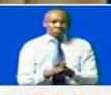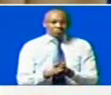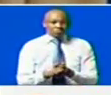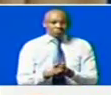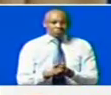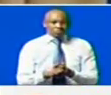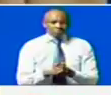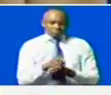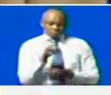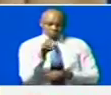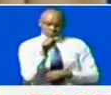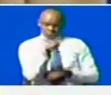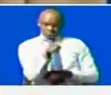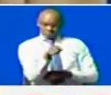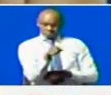And to do this,